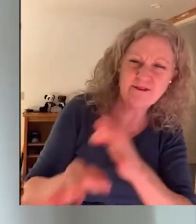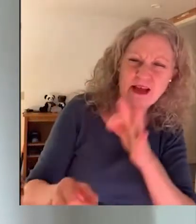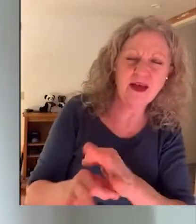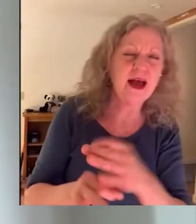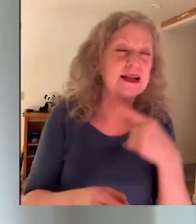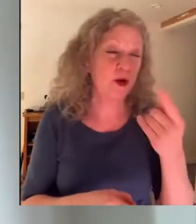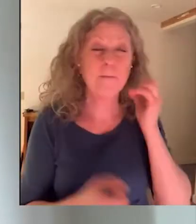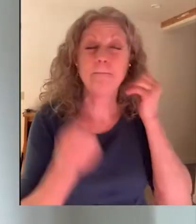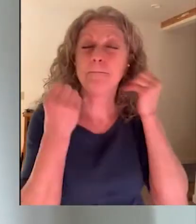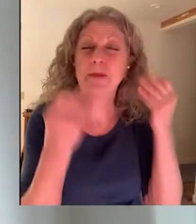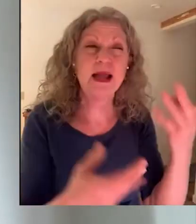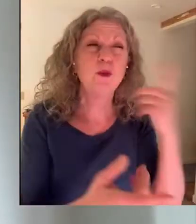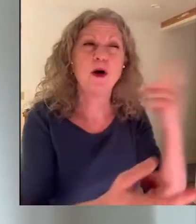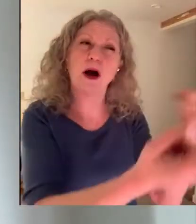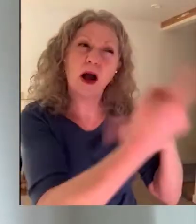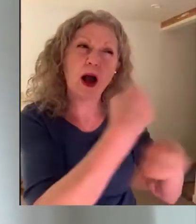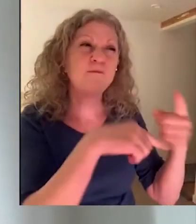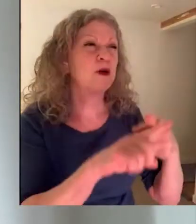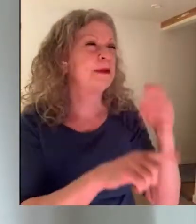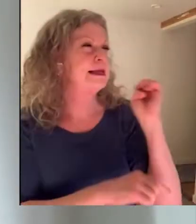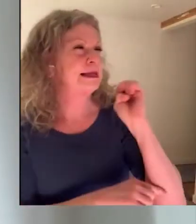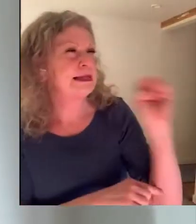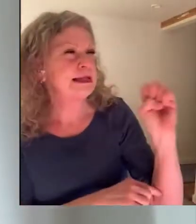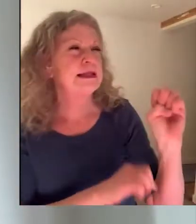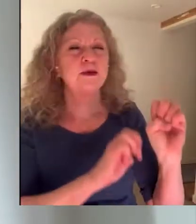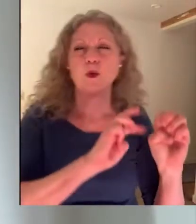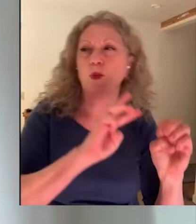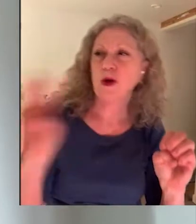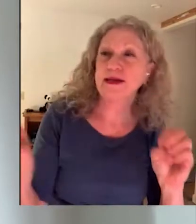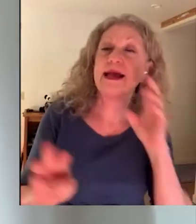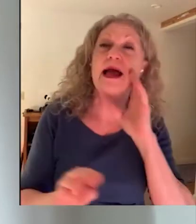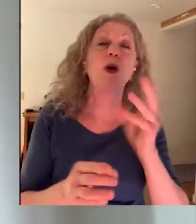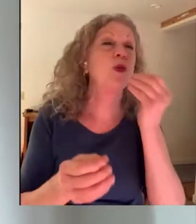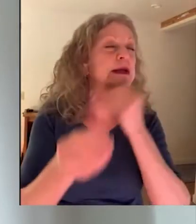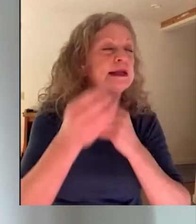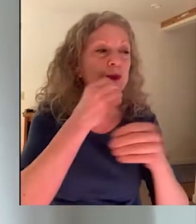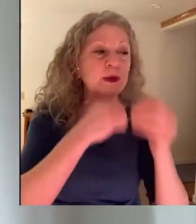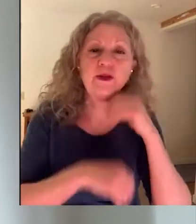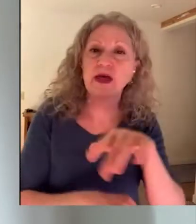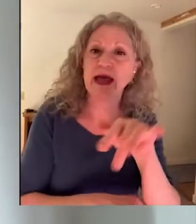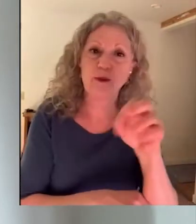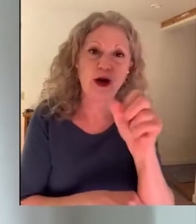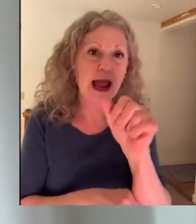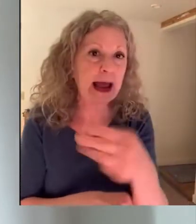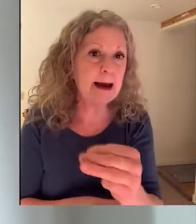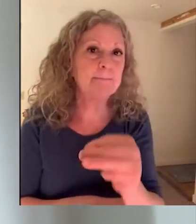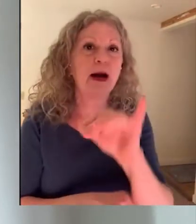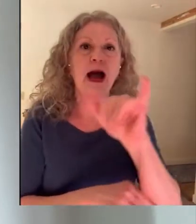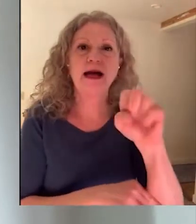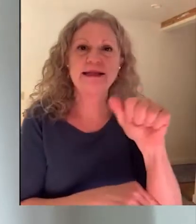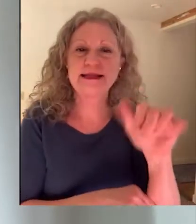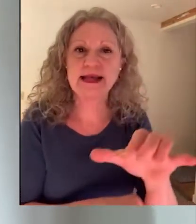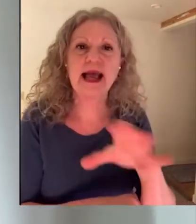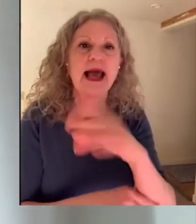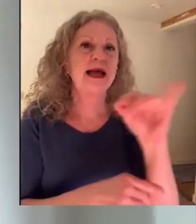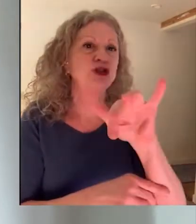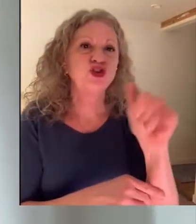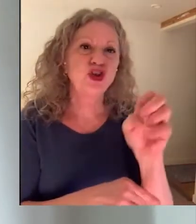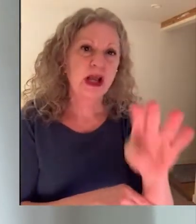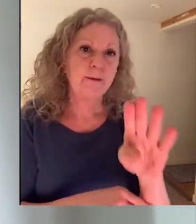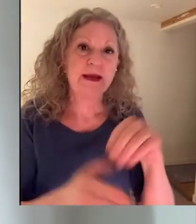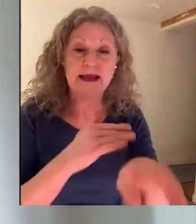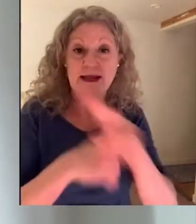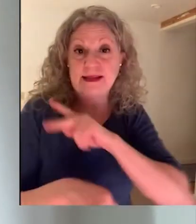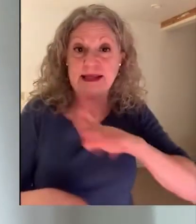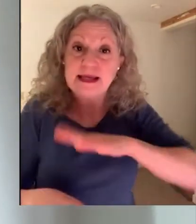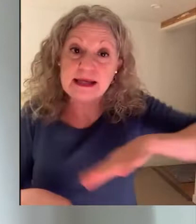from east and west and will eat with Abraham and Isaac and Jacob in the kingdom of heaven, while